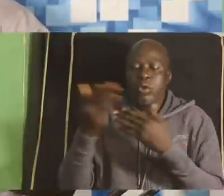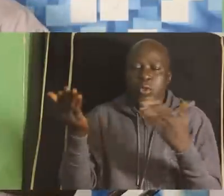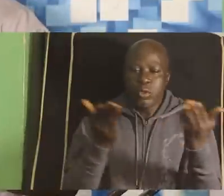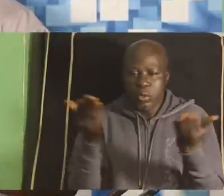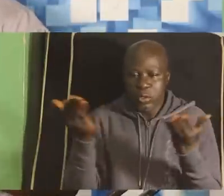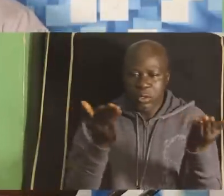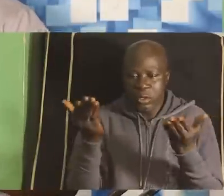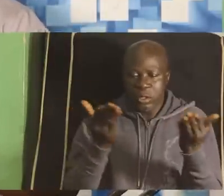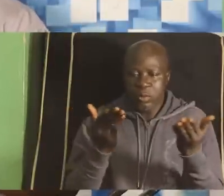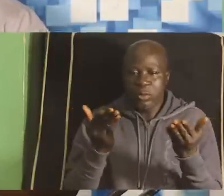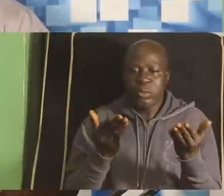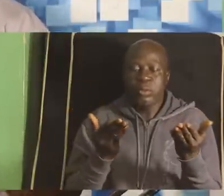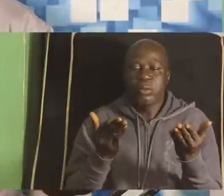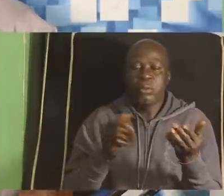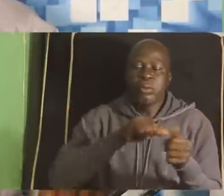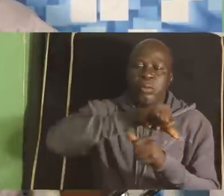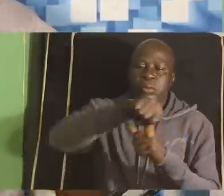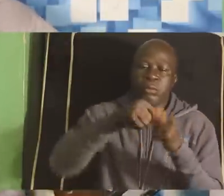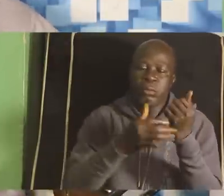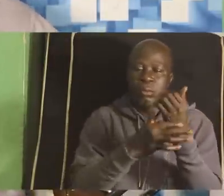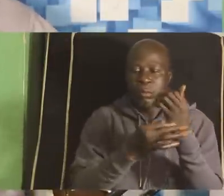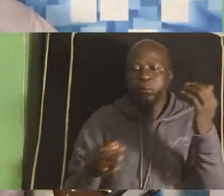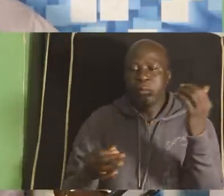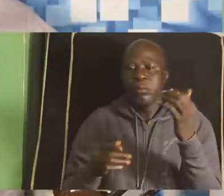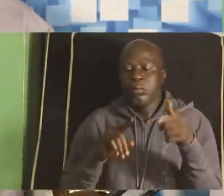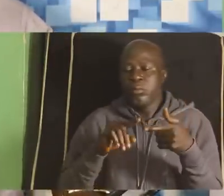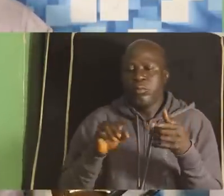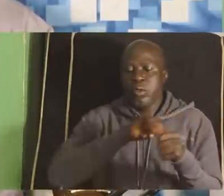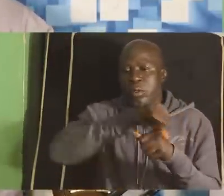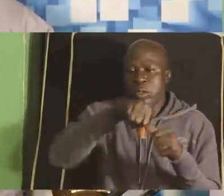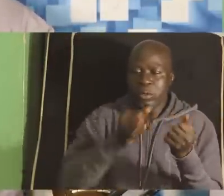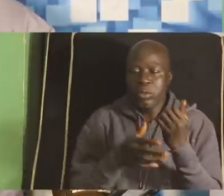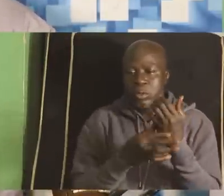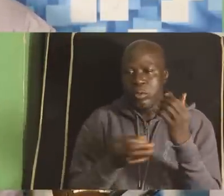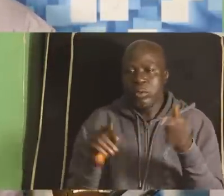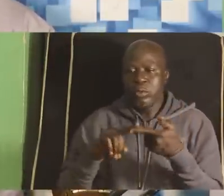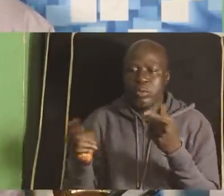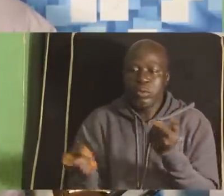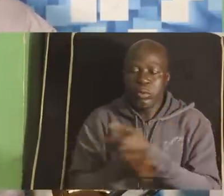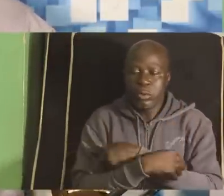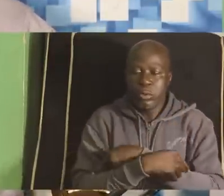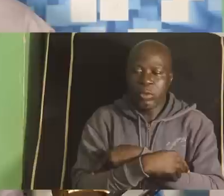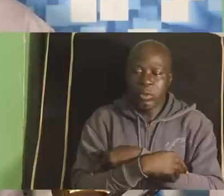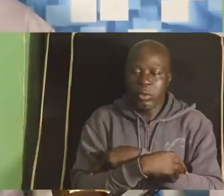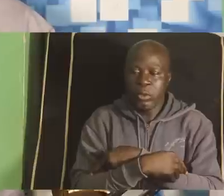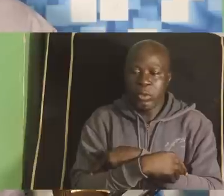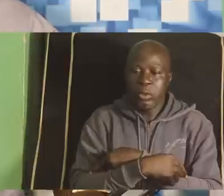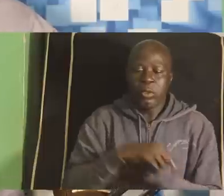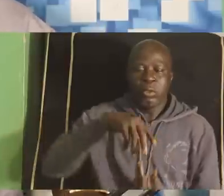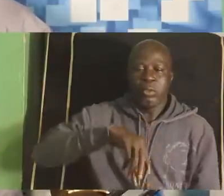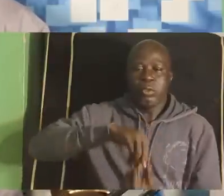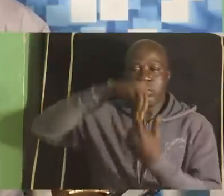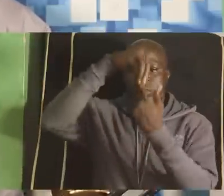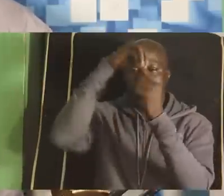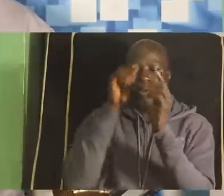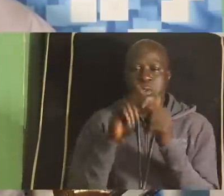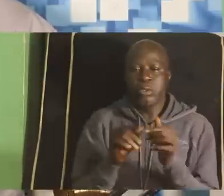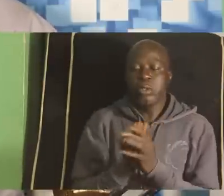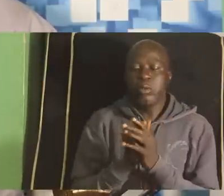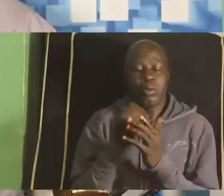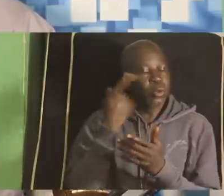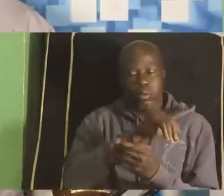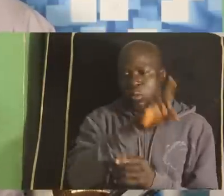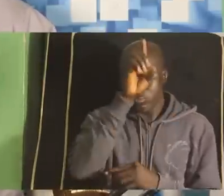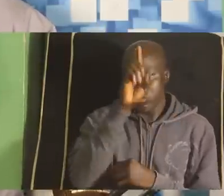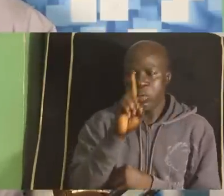We use it for anointing service. So why you Ororo to your name? Today, anointing service. Akoshe pata pata ni. It's total